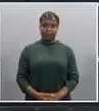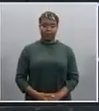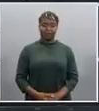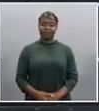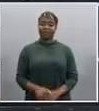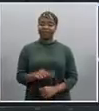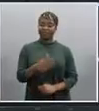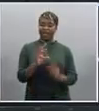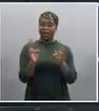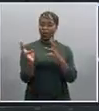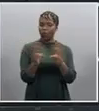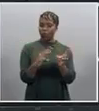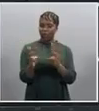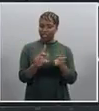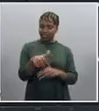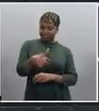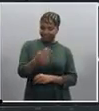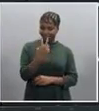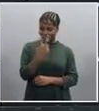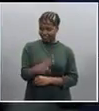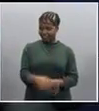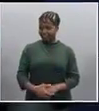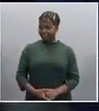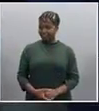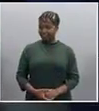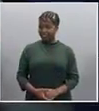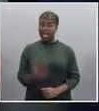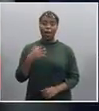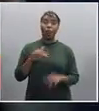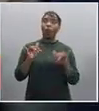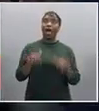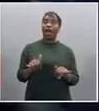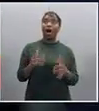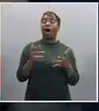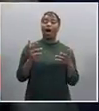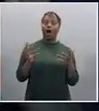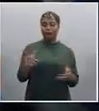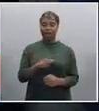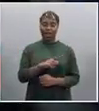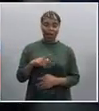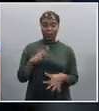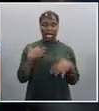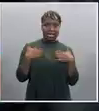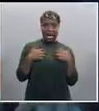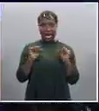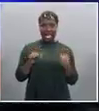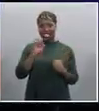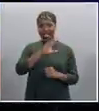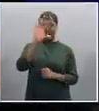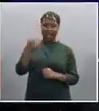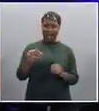We've got your weather up next, and then I've been waiting for this day for like so long. I'm so excited that it's in South